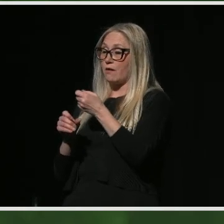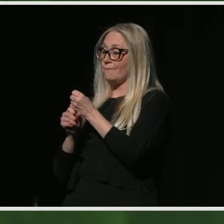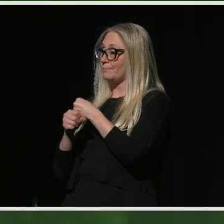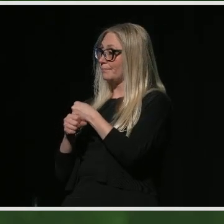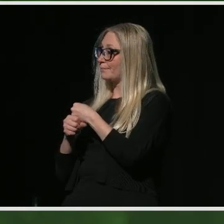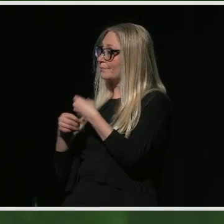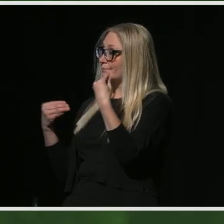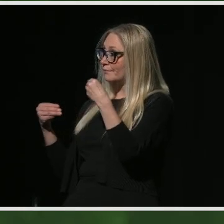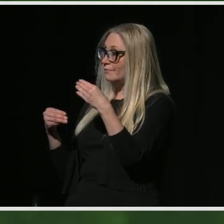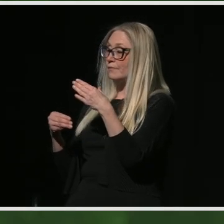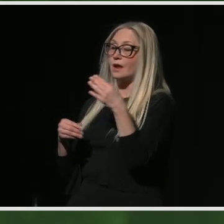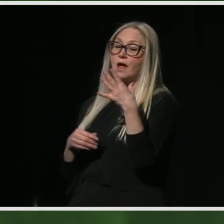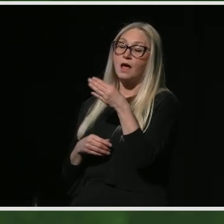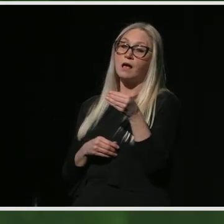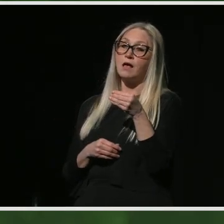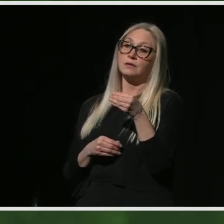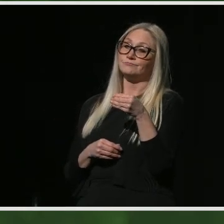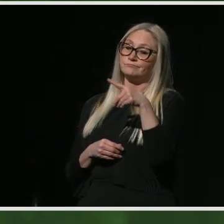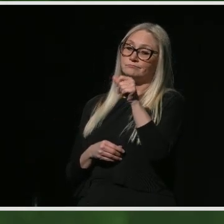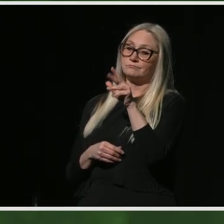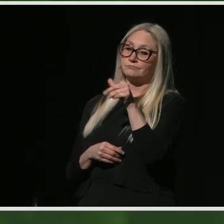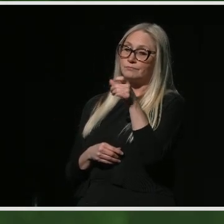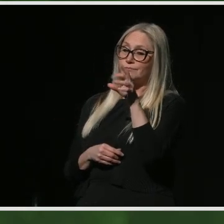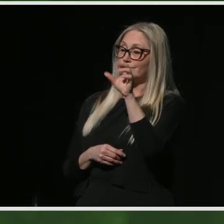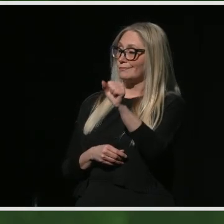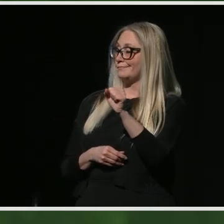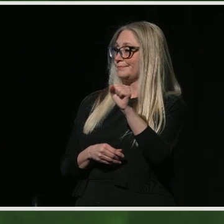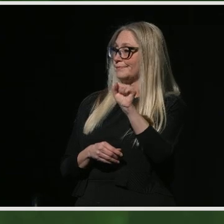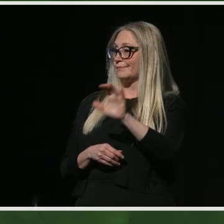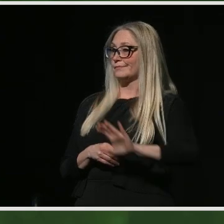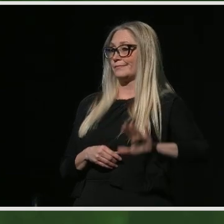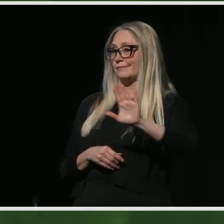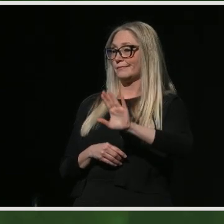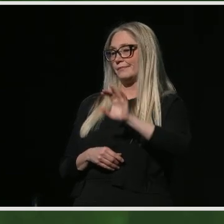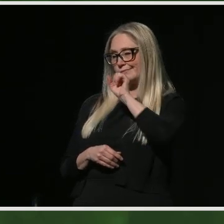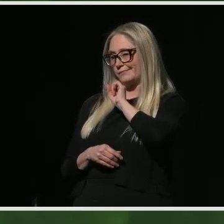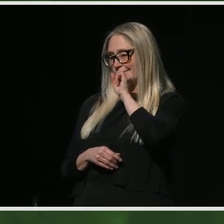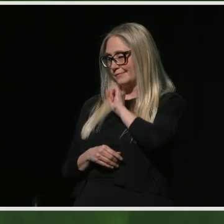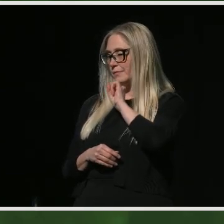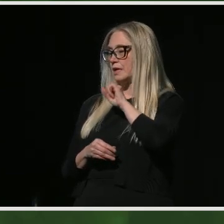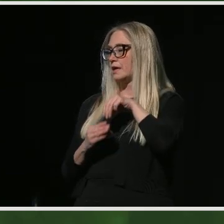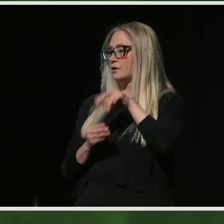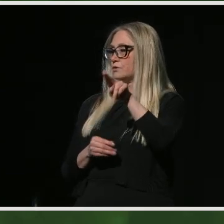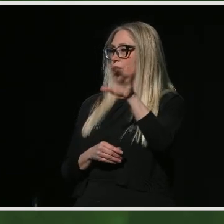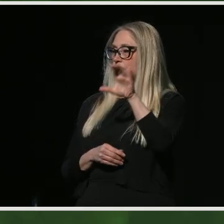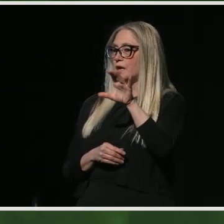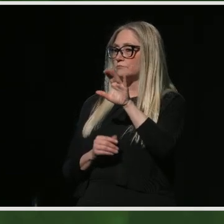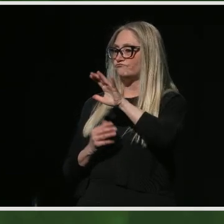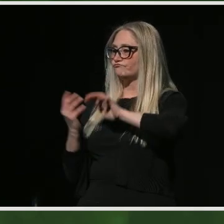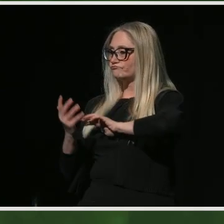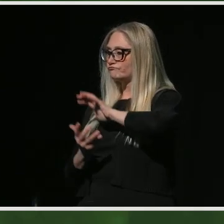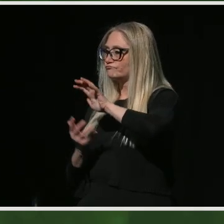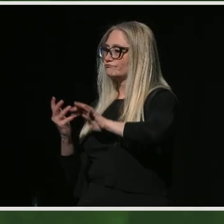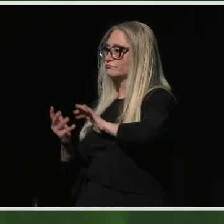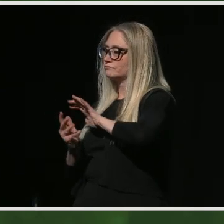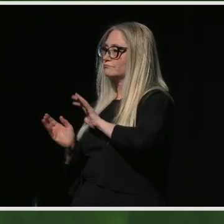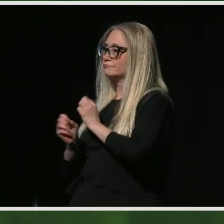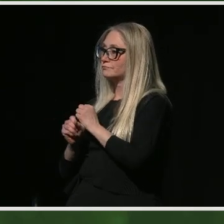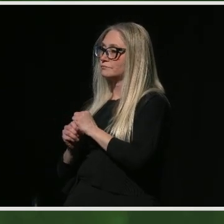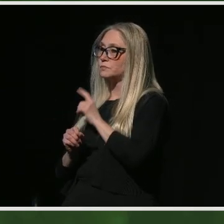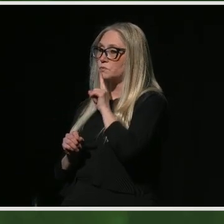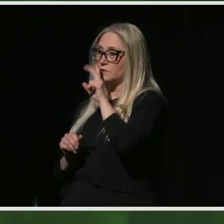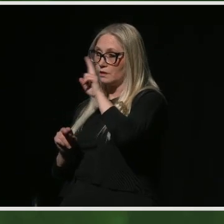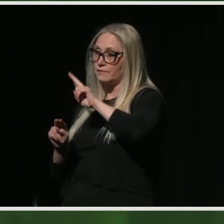parlors all throughout New York City were swirling sauces and syrups into cream, making it more fun, multisensorial, and